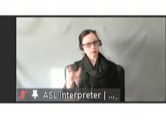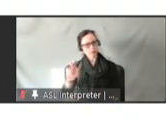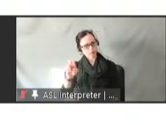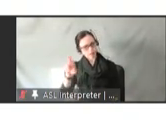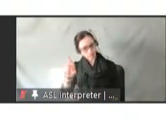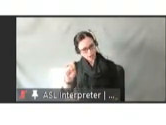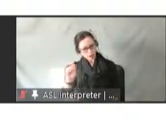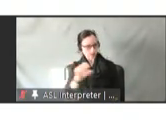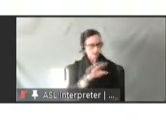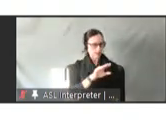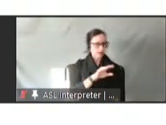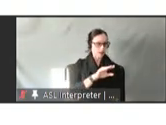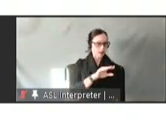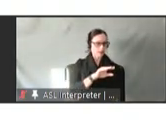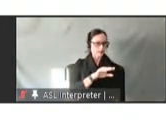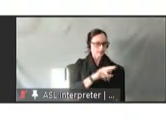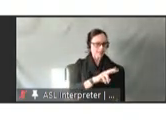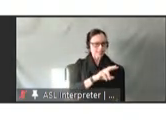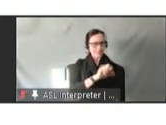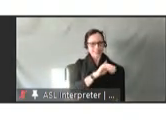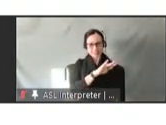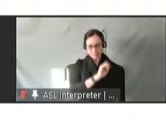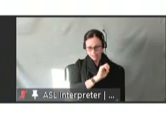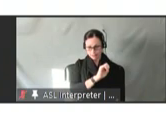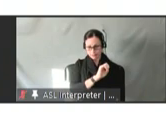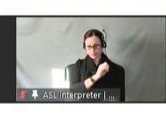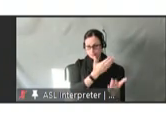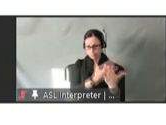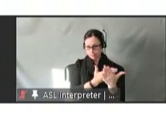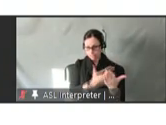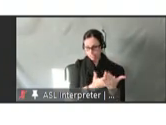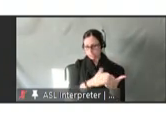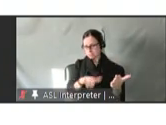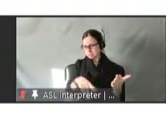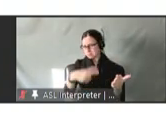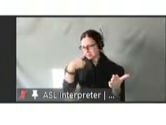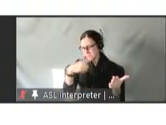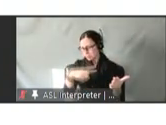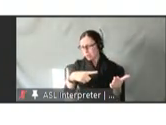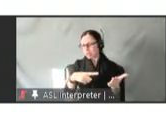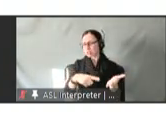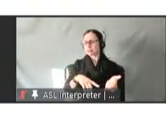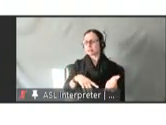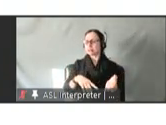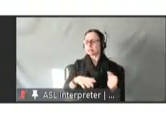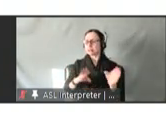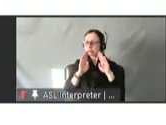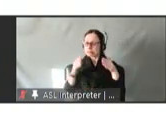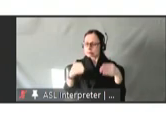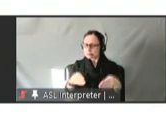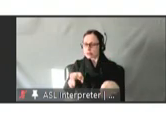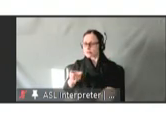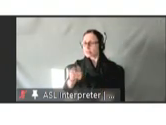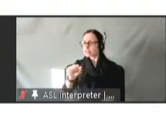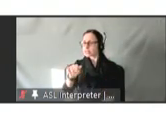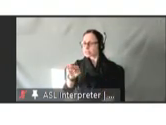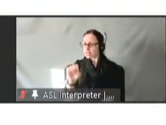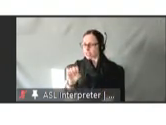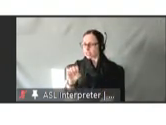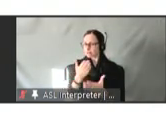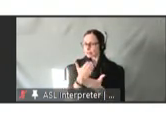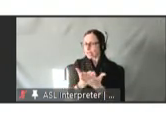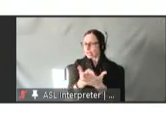VSAFE data are reported, if there could be a consideration to speak to how VSAFE data will or will not